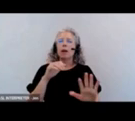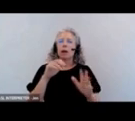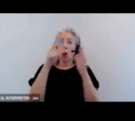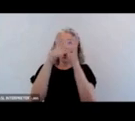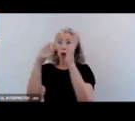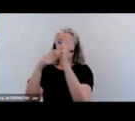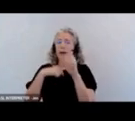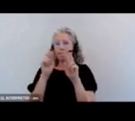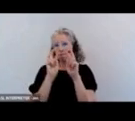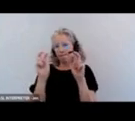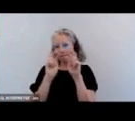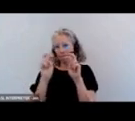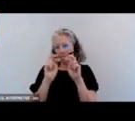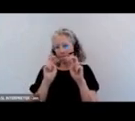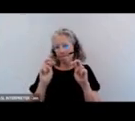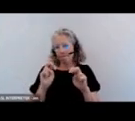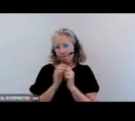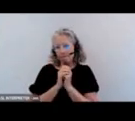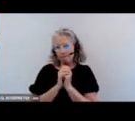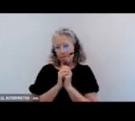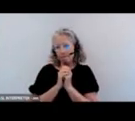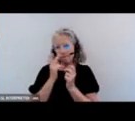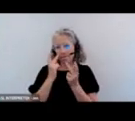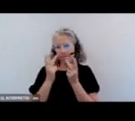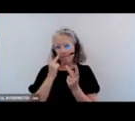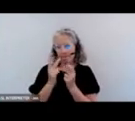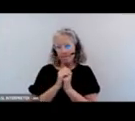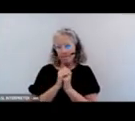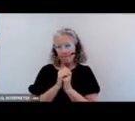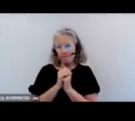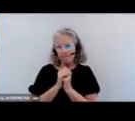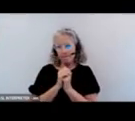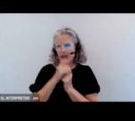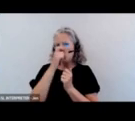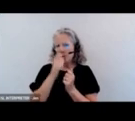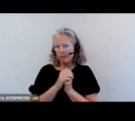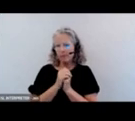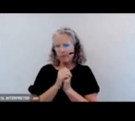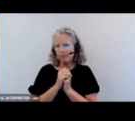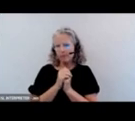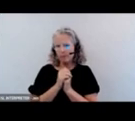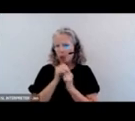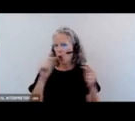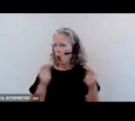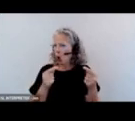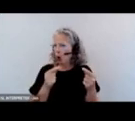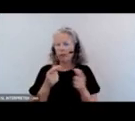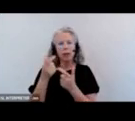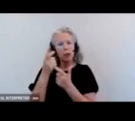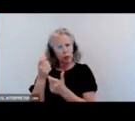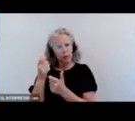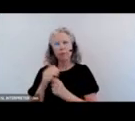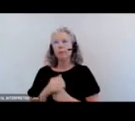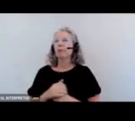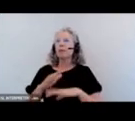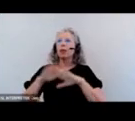more closely, I just, you know, I saw things that I thought were really interesting, not heartening, but interesting. So on